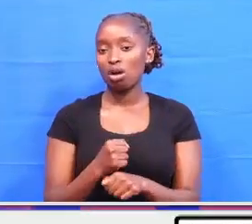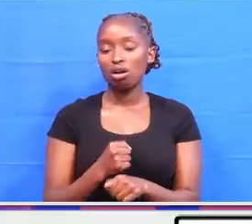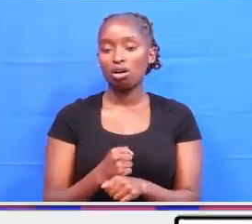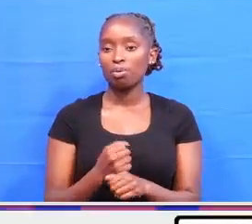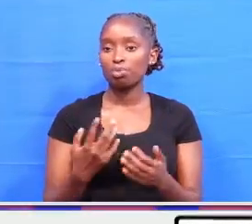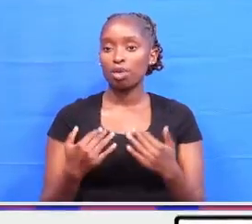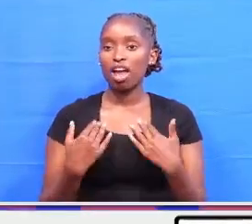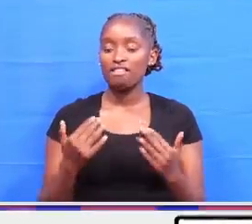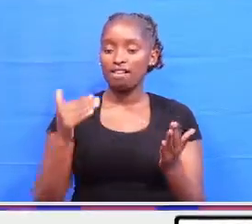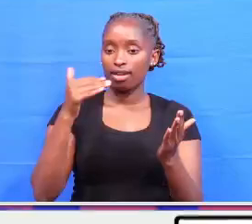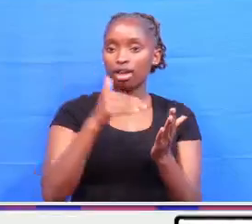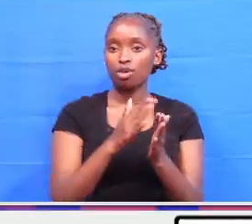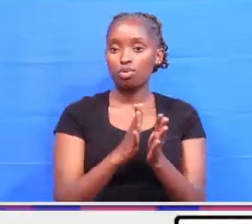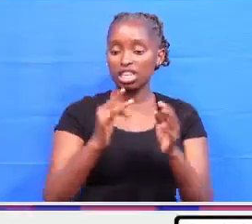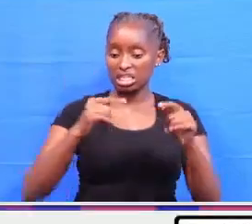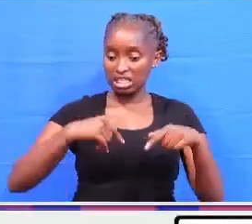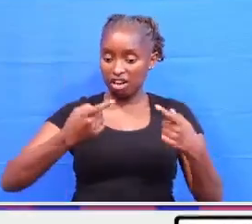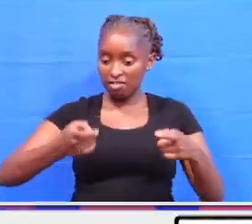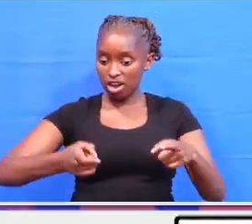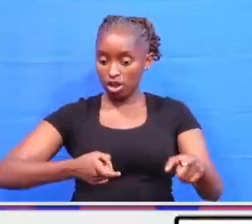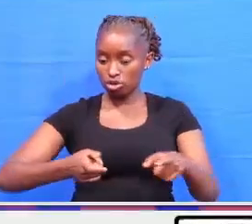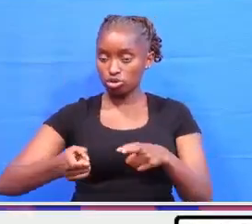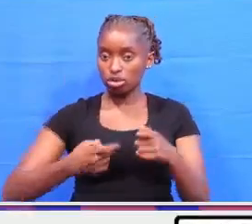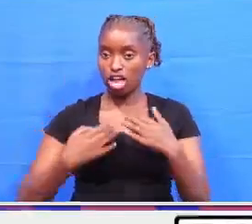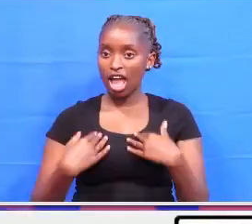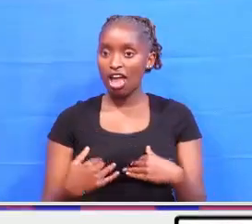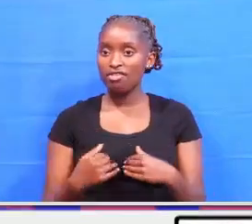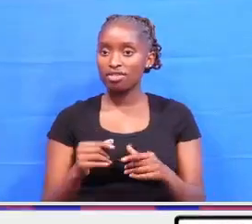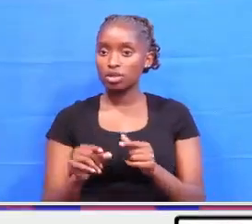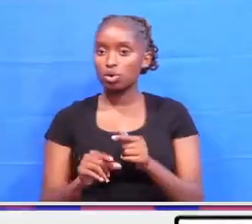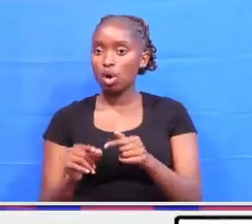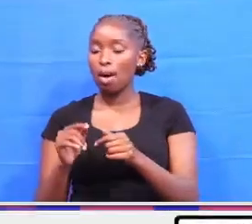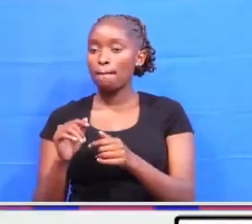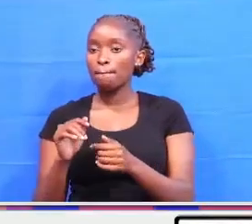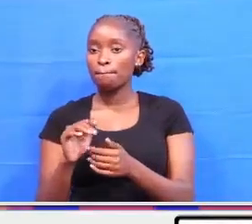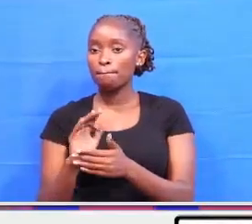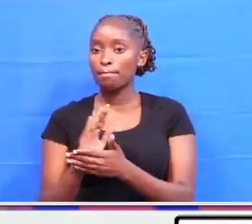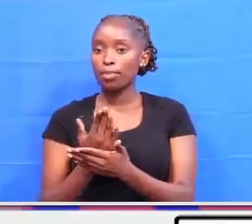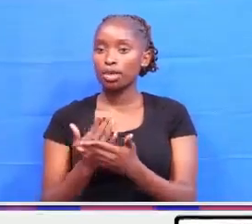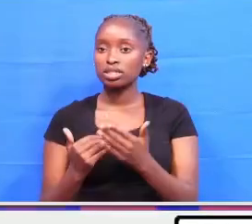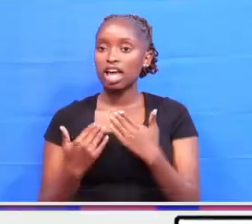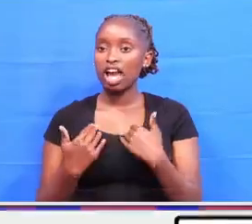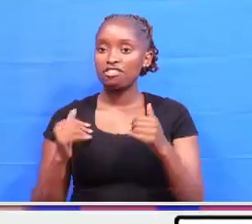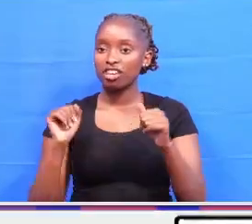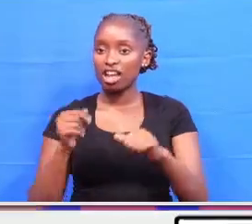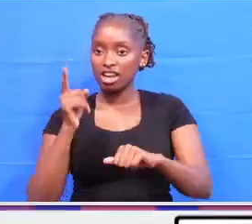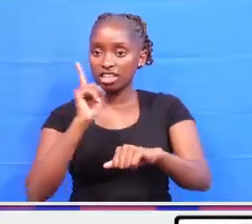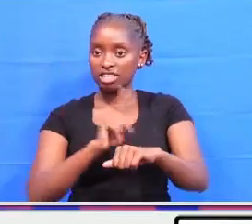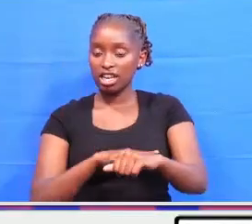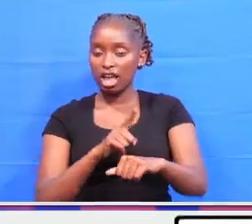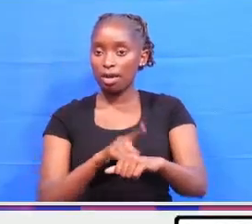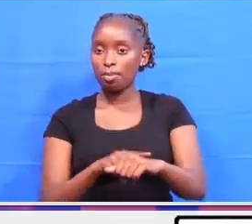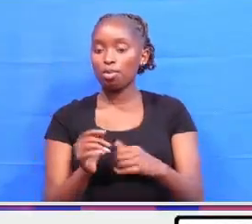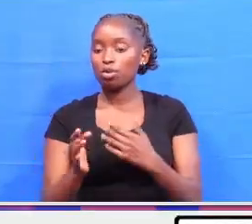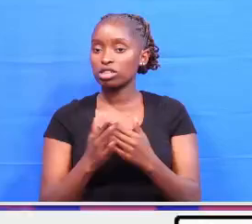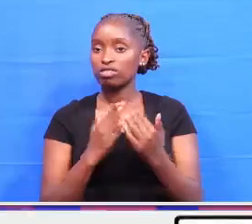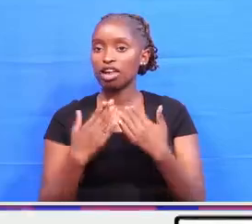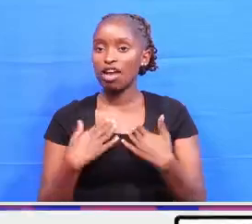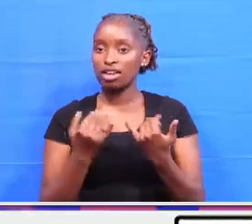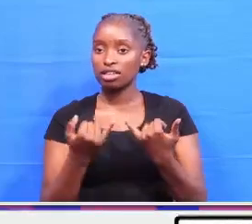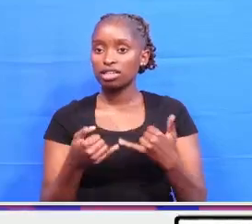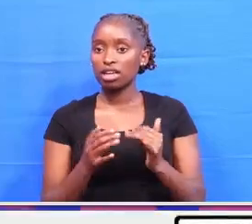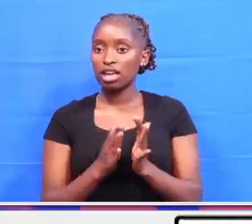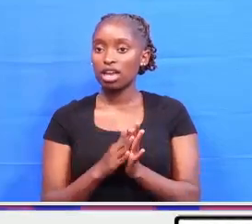with self-regulation, in bits and pieces, mm-hmm, so that we can have time, mm-hmm, over which we can actually get into